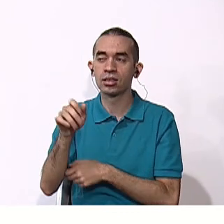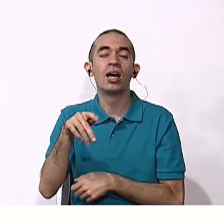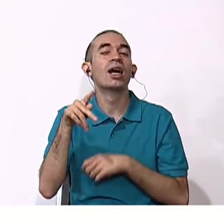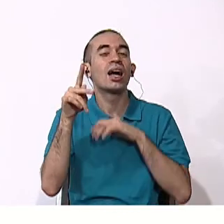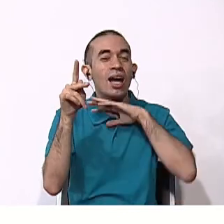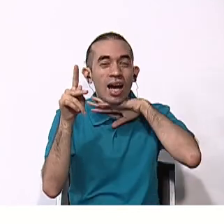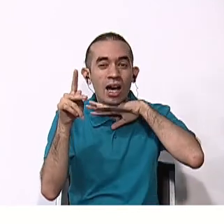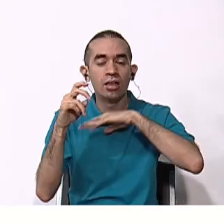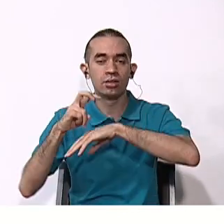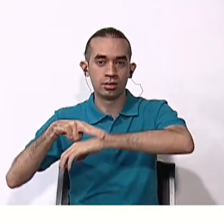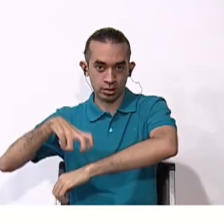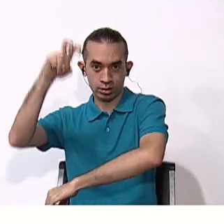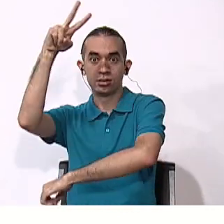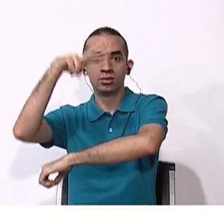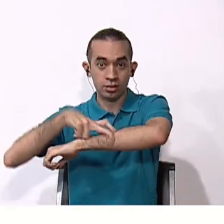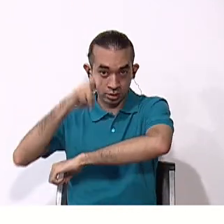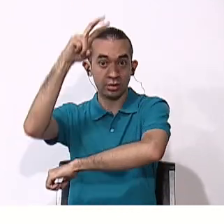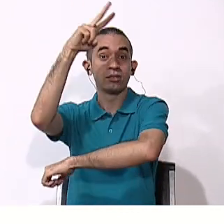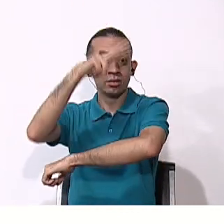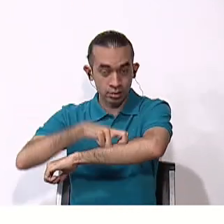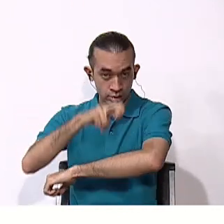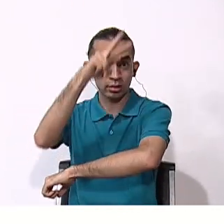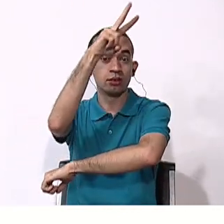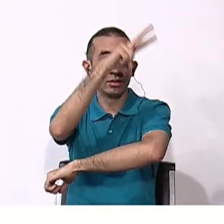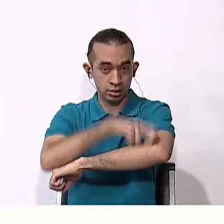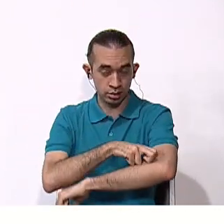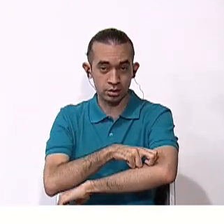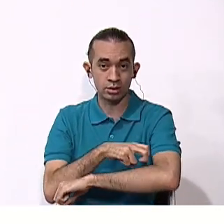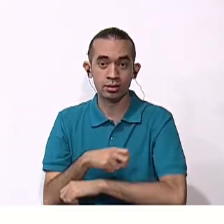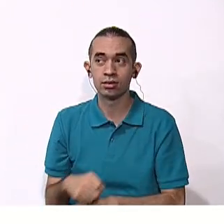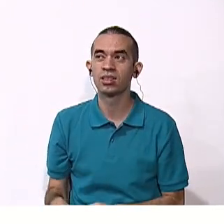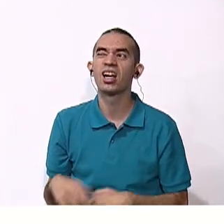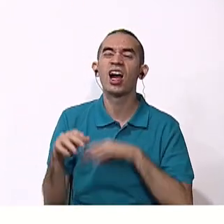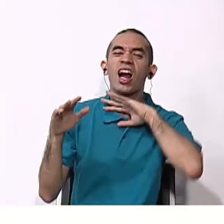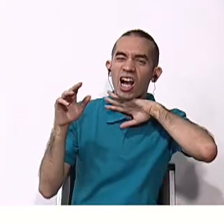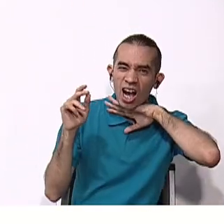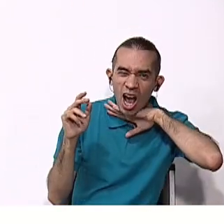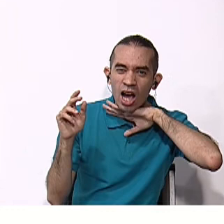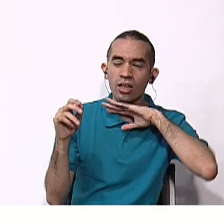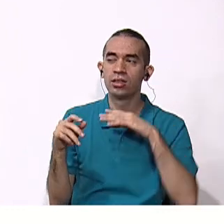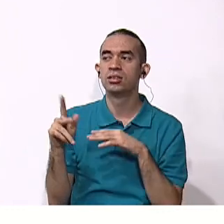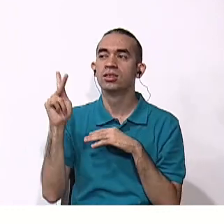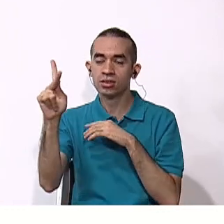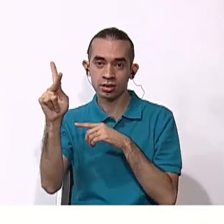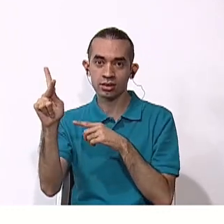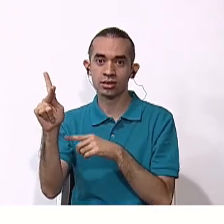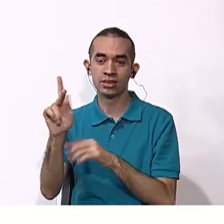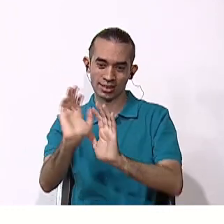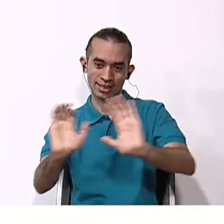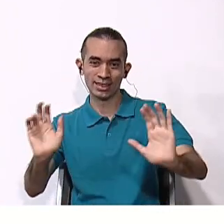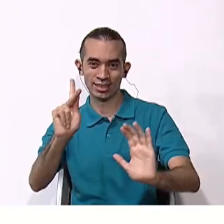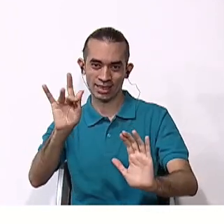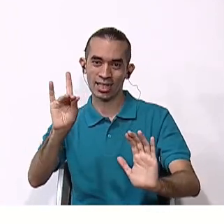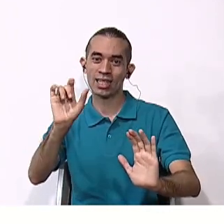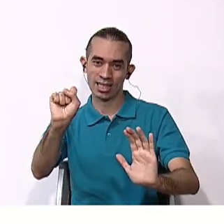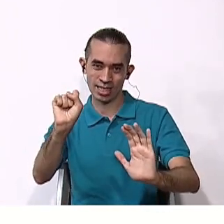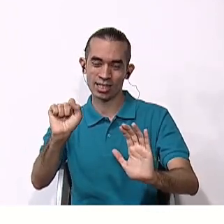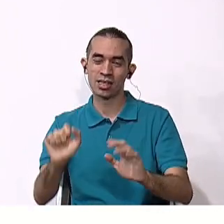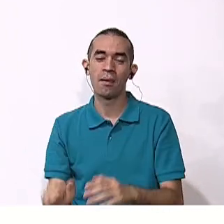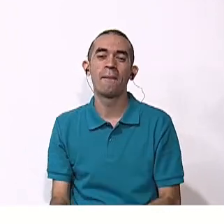k for kangaroo, sound k for